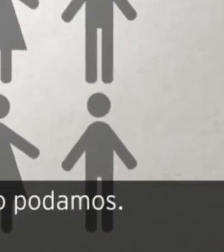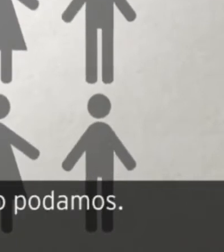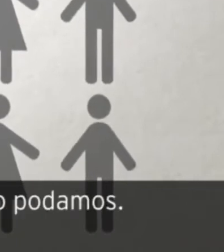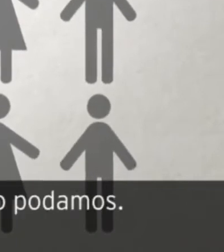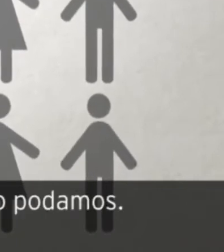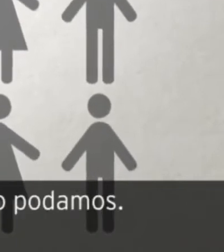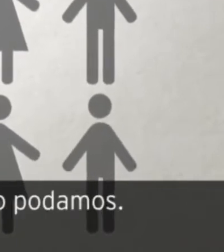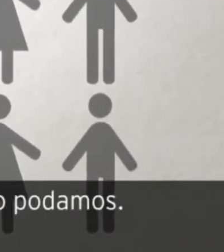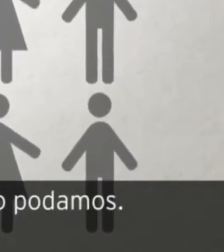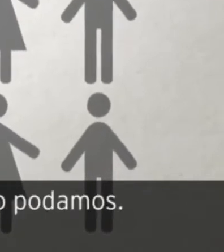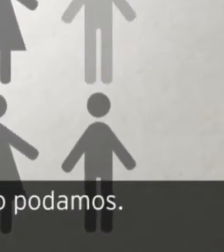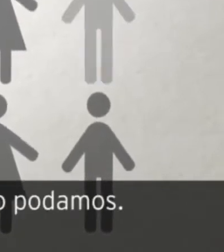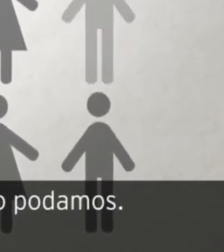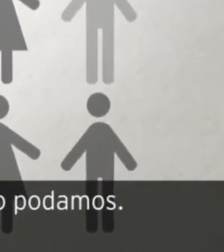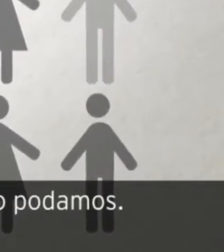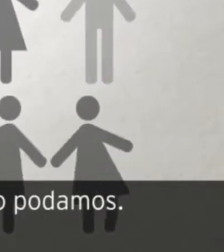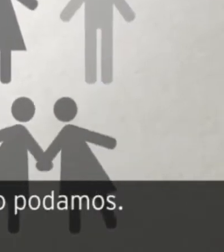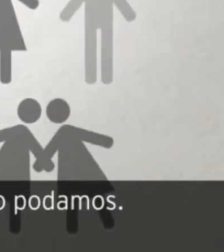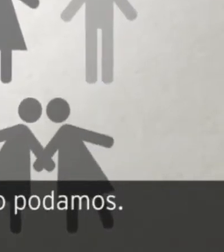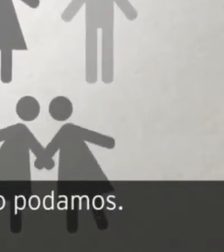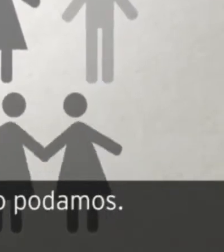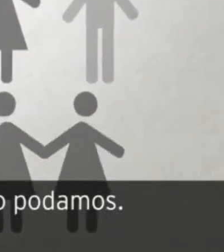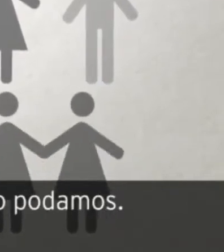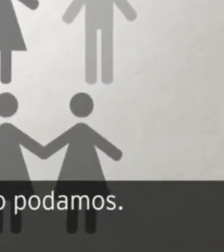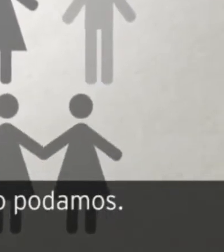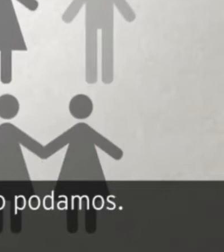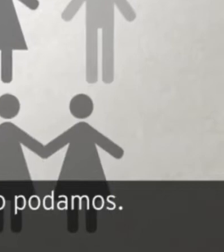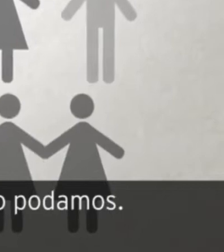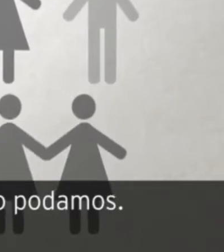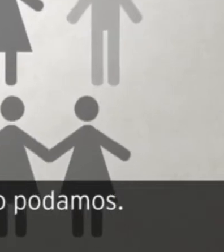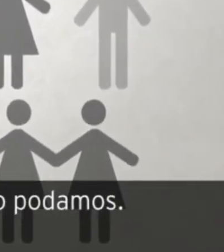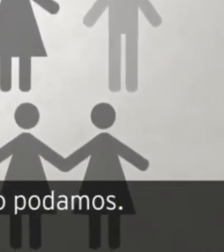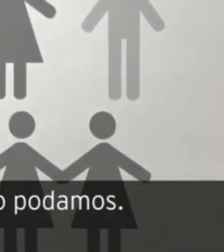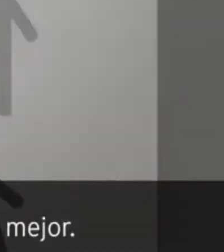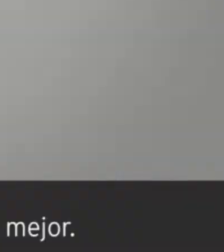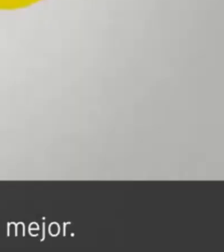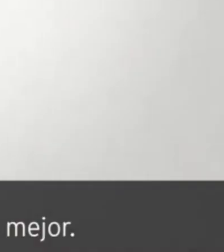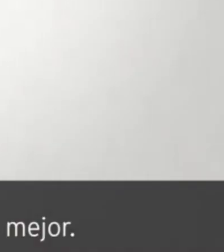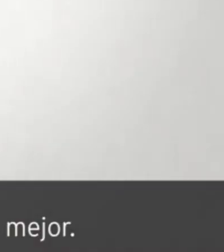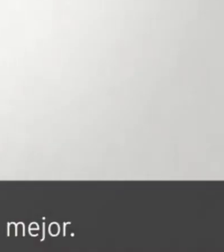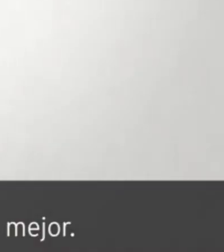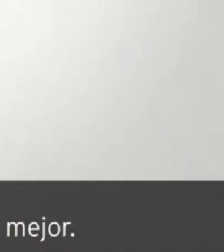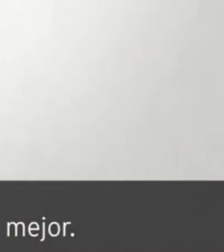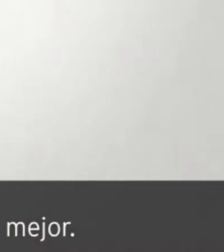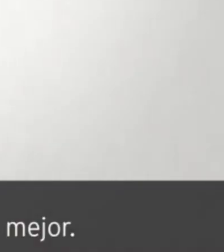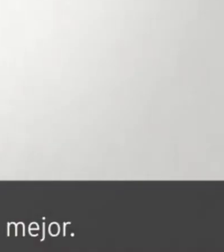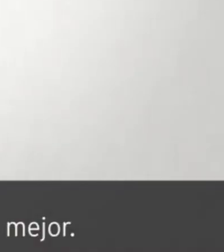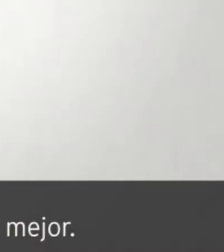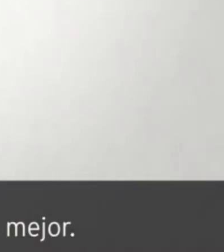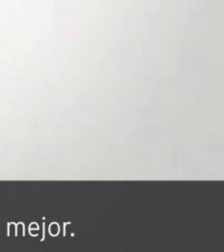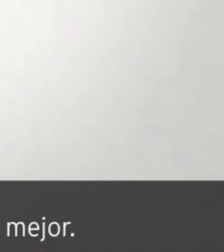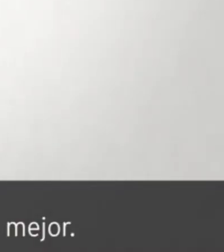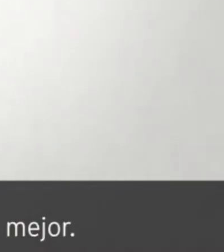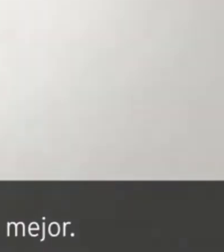It's about making those teams as diverse and inclusive as we can. Firstly, because it's the right thing